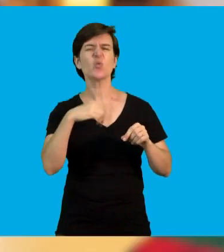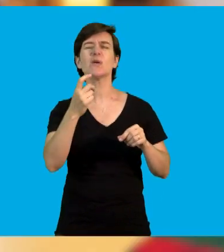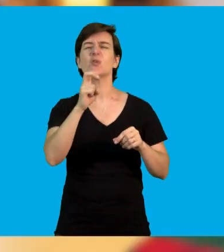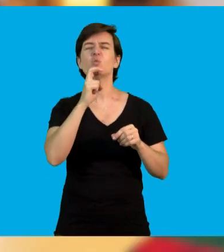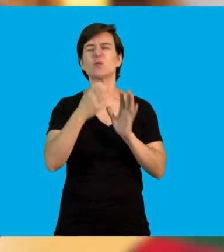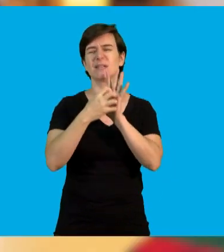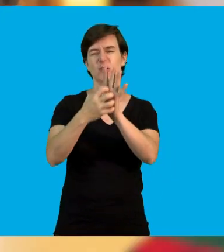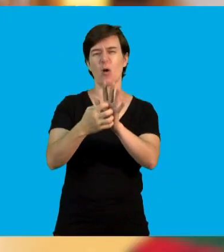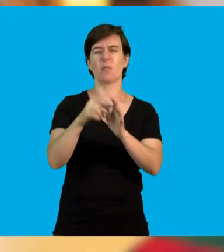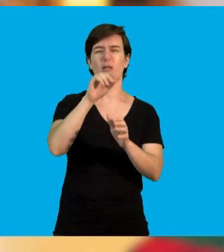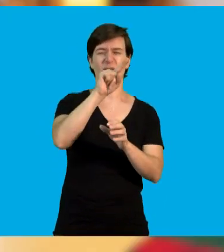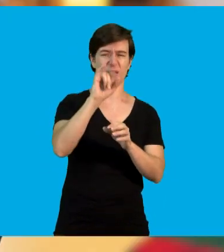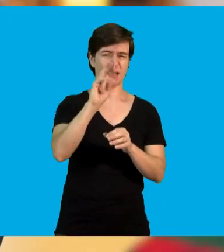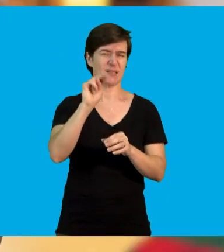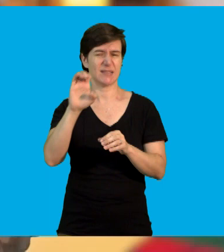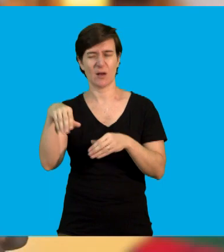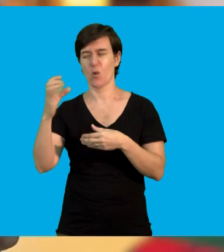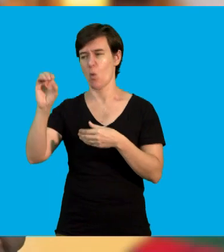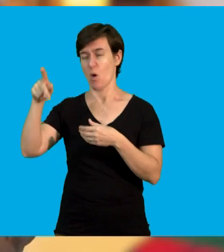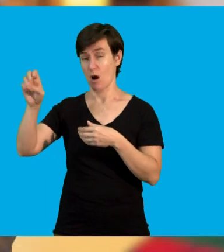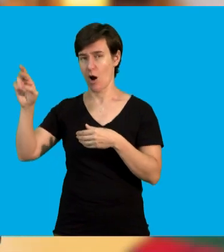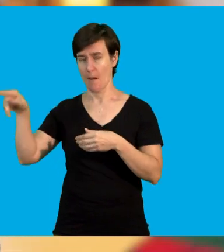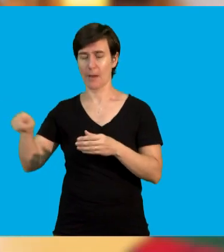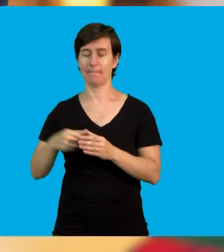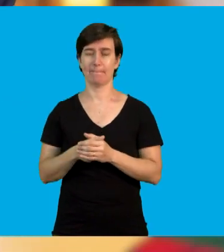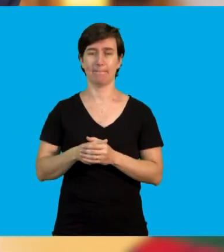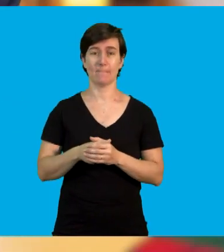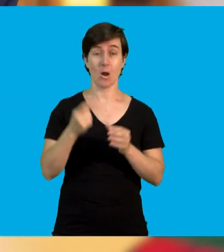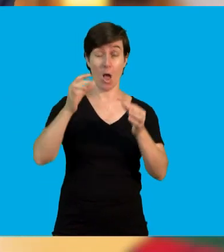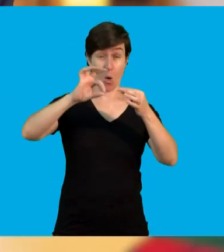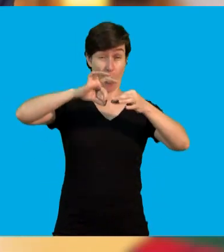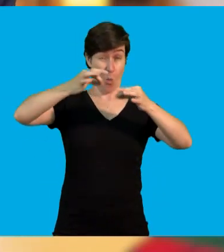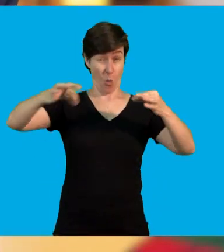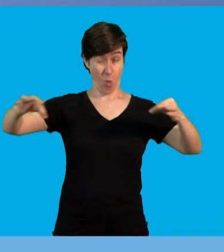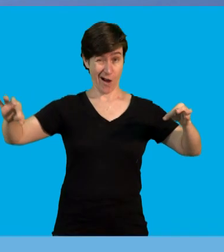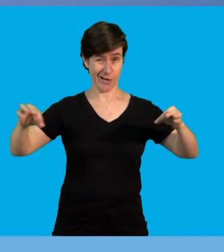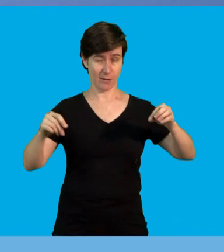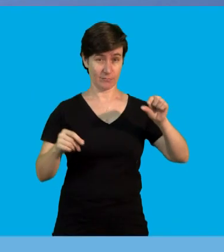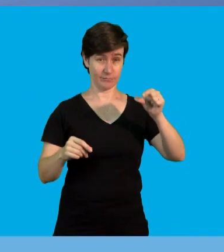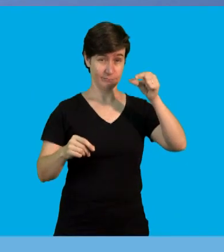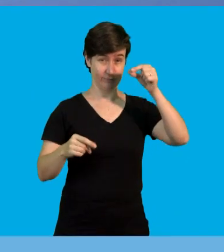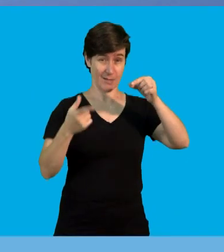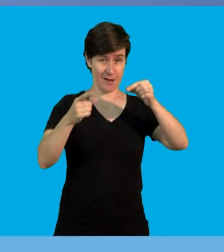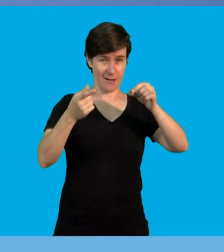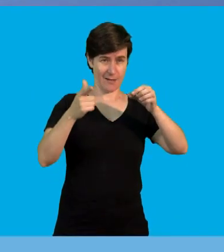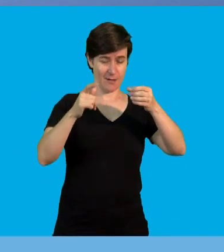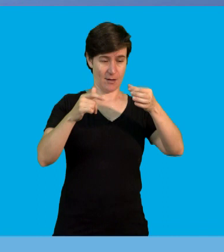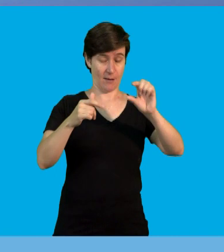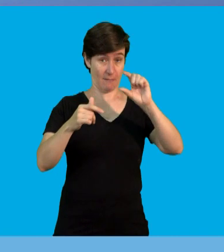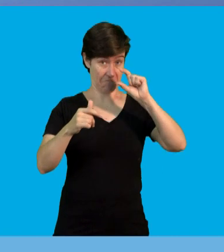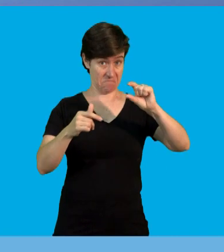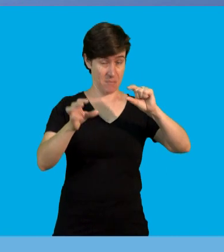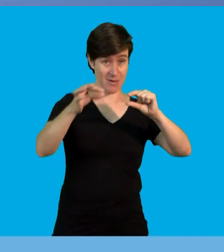used an example of a zinc electrode and a copper electrode. So now the moment a conducting wire connects the electrode, so